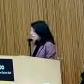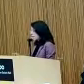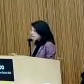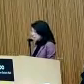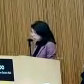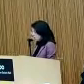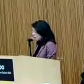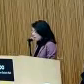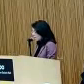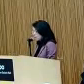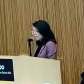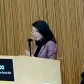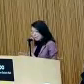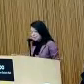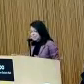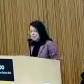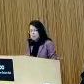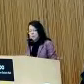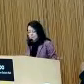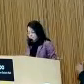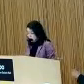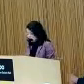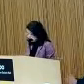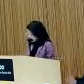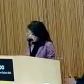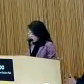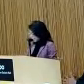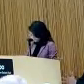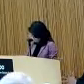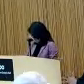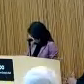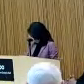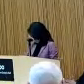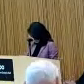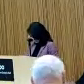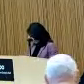again an additional clarification of assistance animals need not be